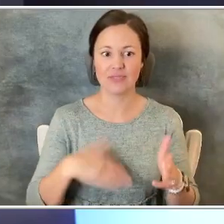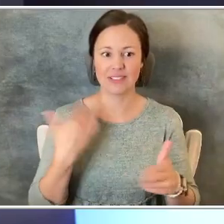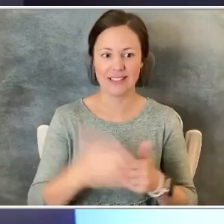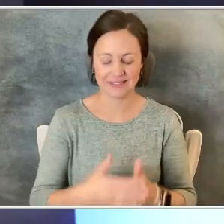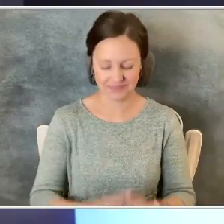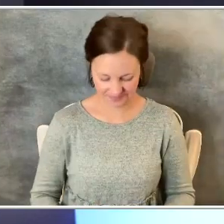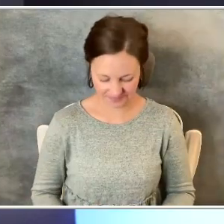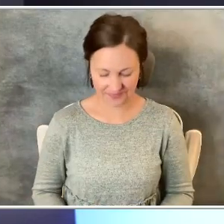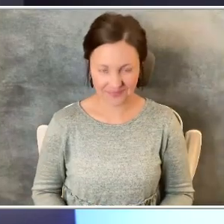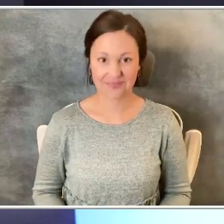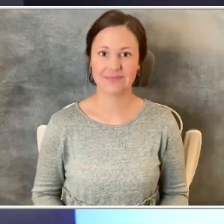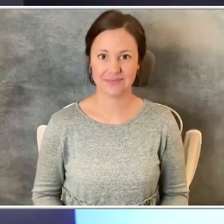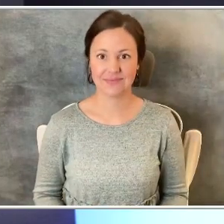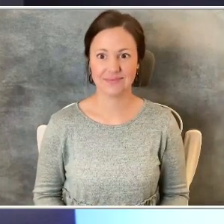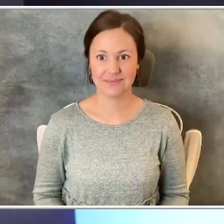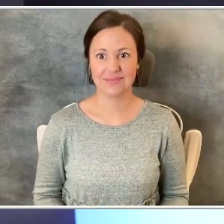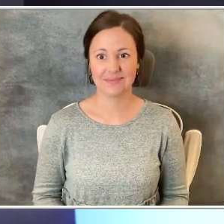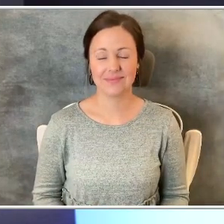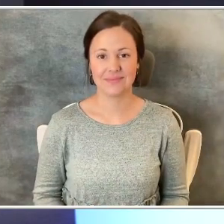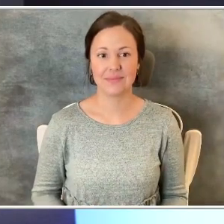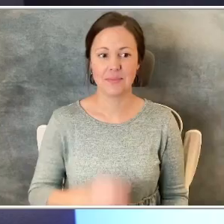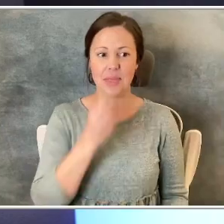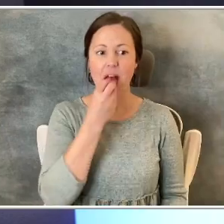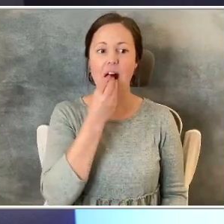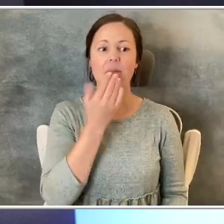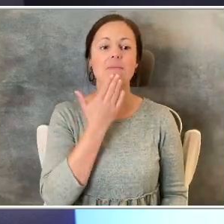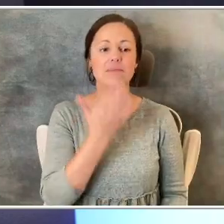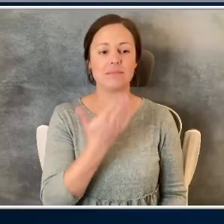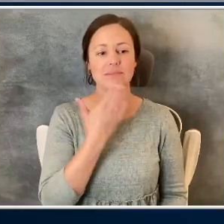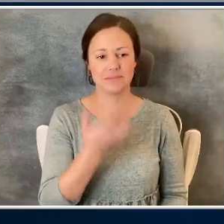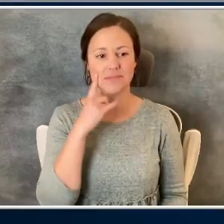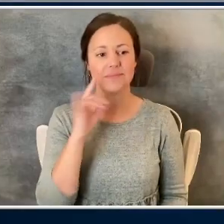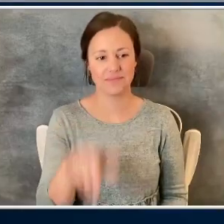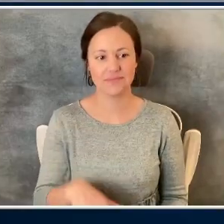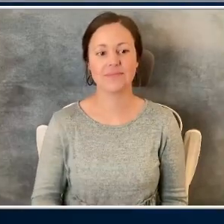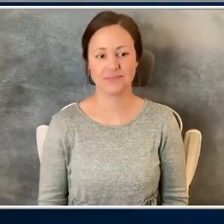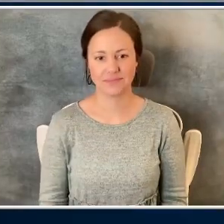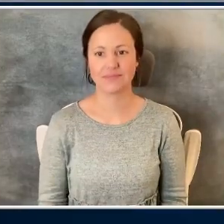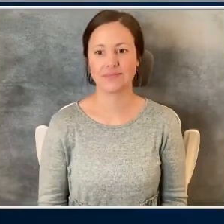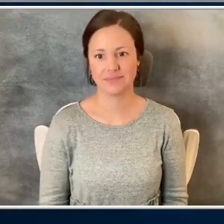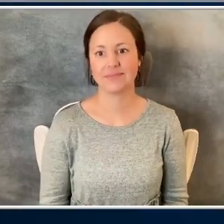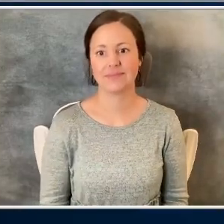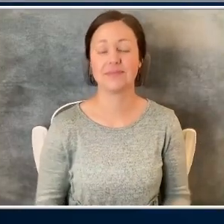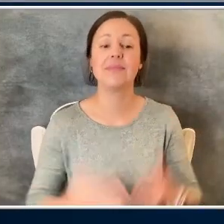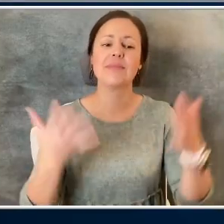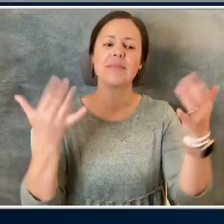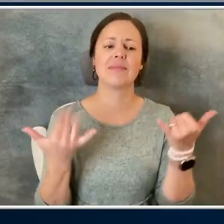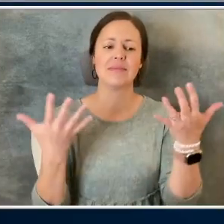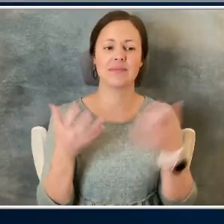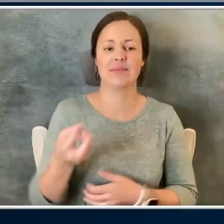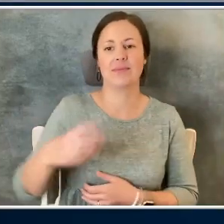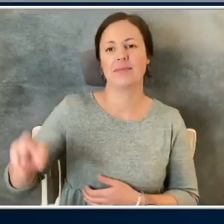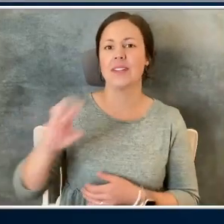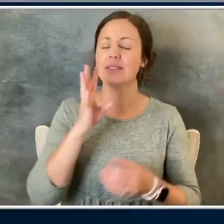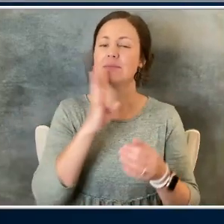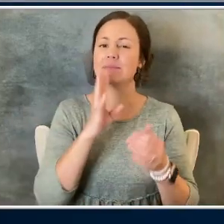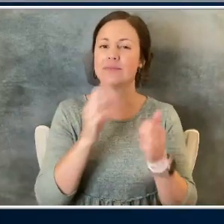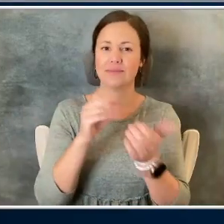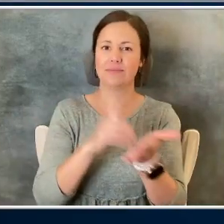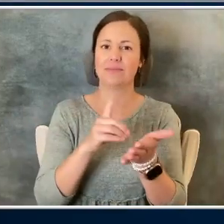sharing this story. Thank you. We're going to be back with you in just a moment, but I want to switch now and talk to Dr. Holding. Now, you start the breast reconstruction